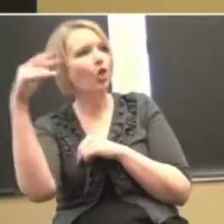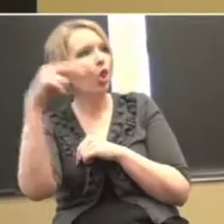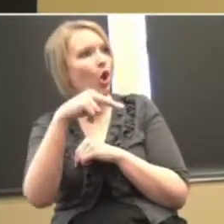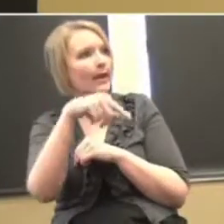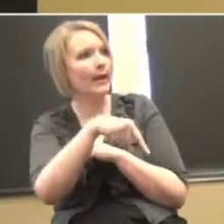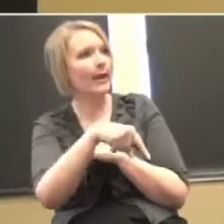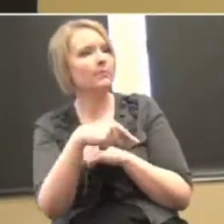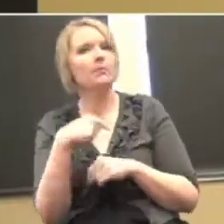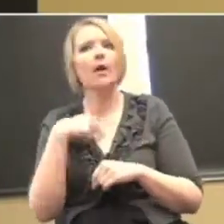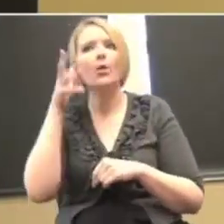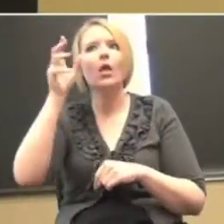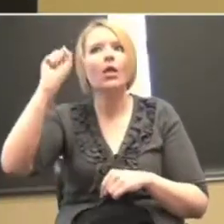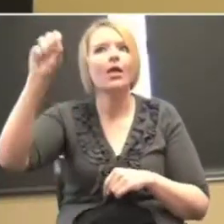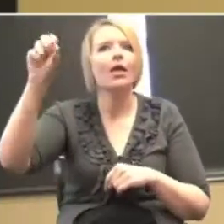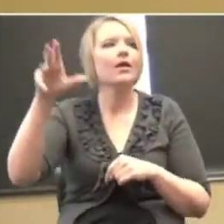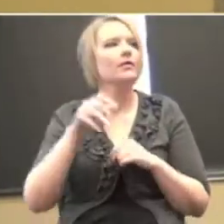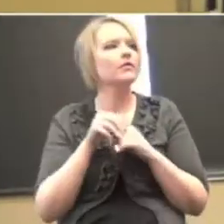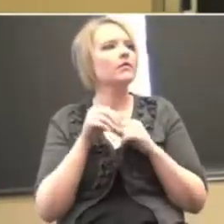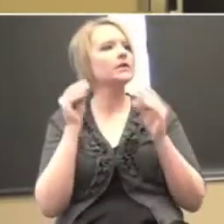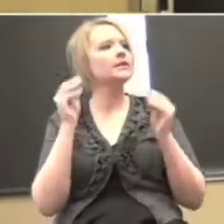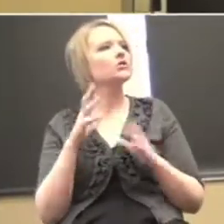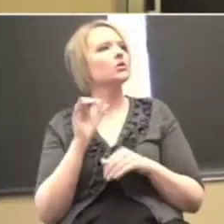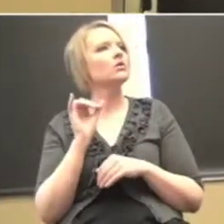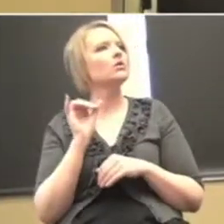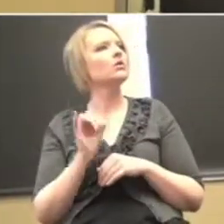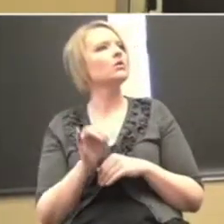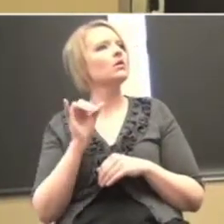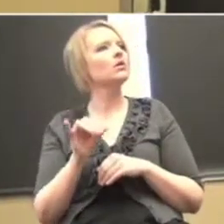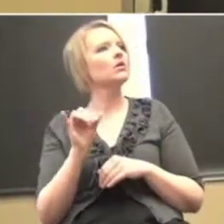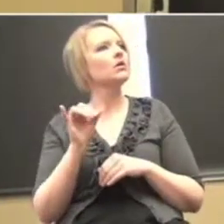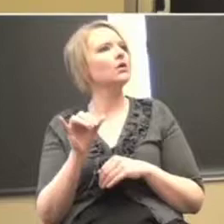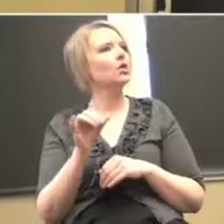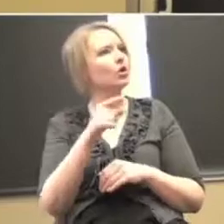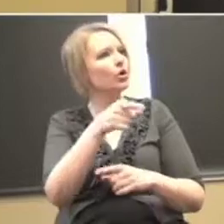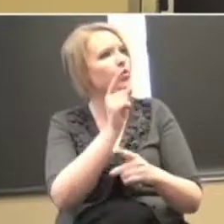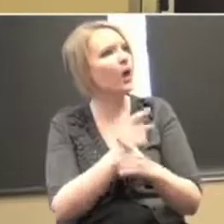And I'll point it out. Now the teacher may have, he's like, I've never done it before but you're right.